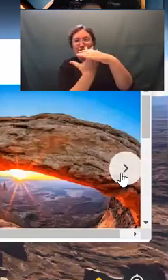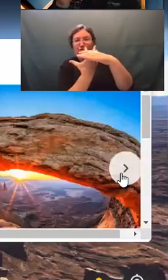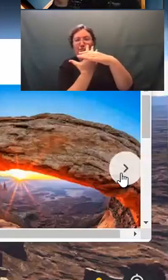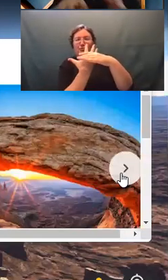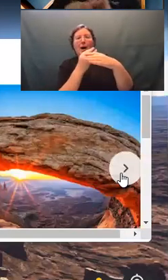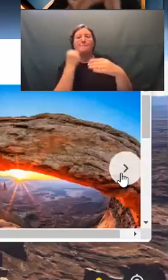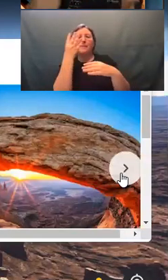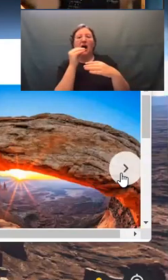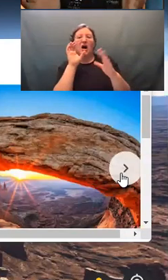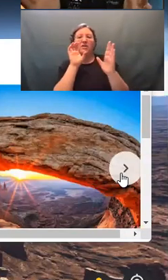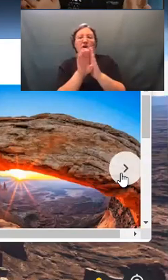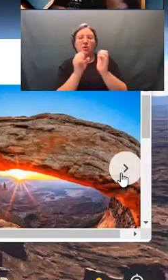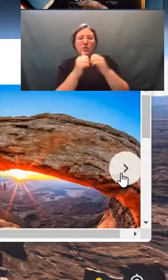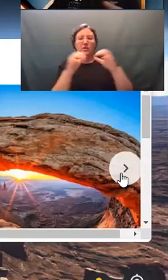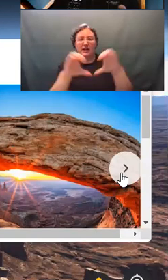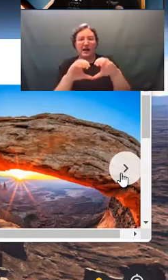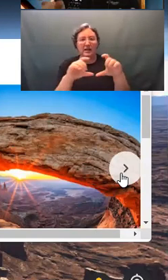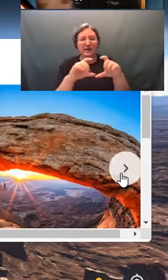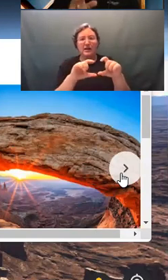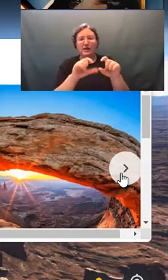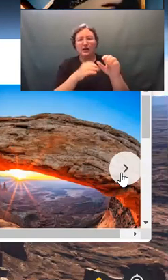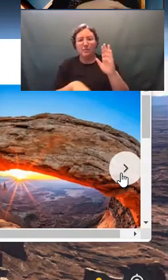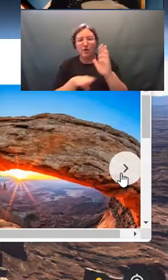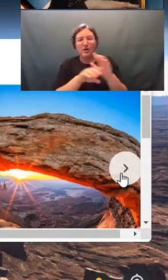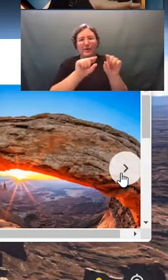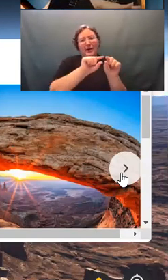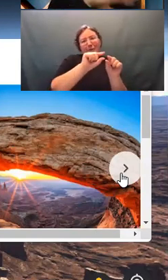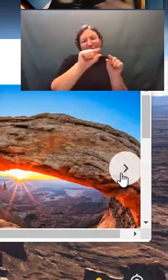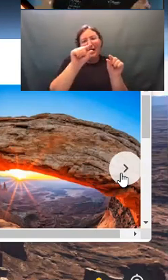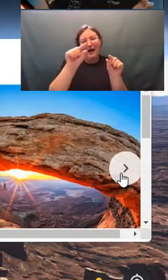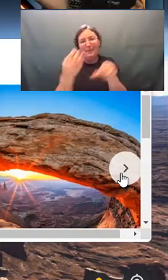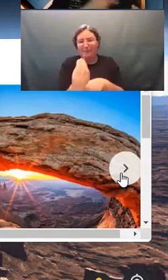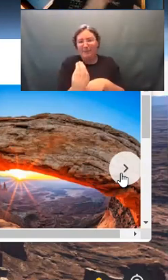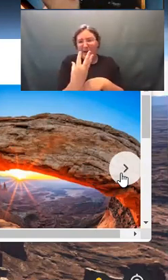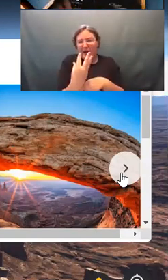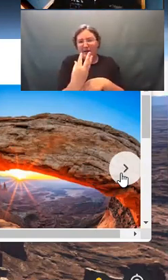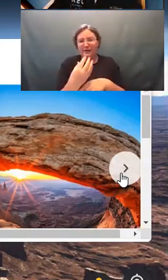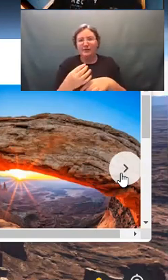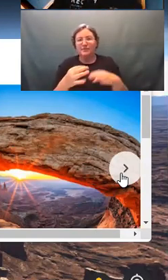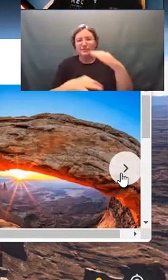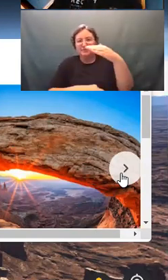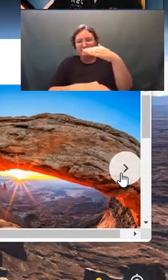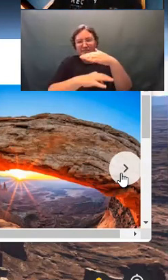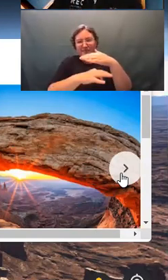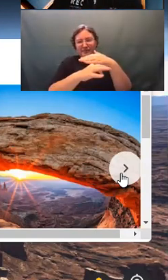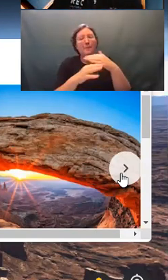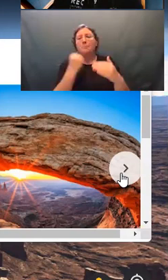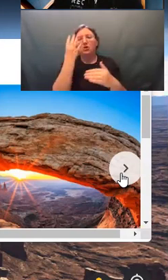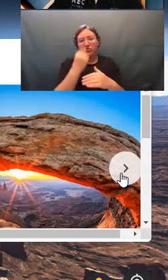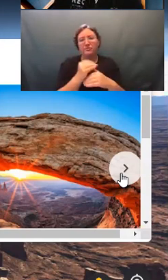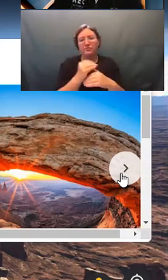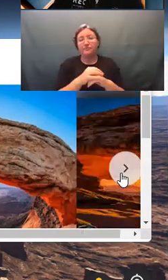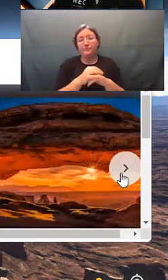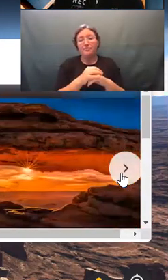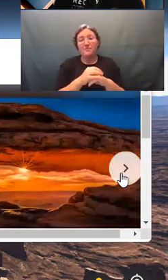with the canyon, a little panoramic view of it at the bottom, and then just really shining on the underside of the arch. So a